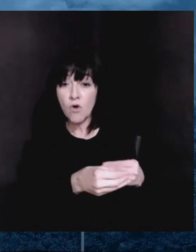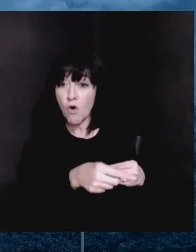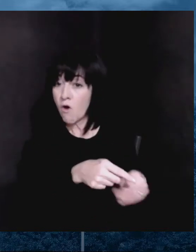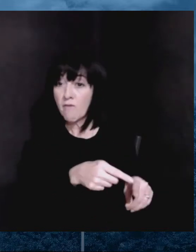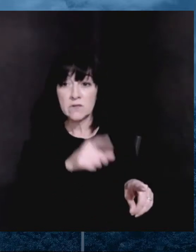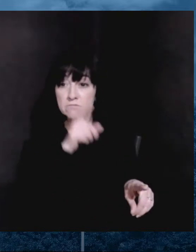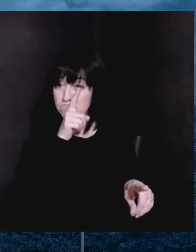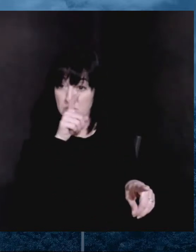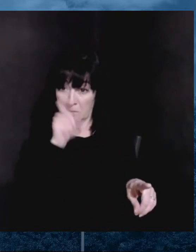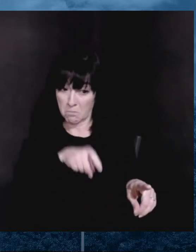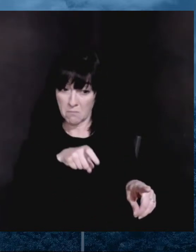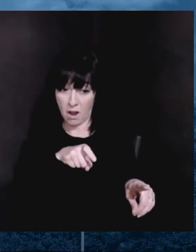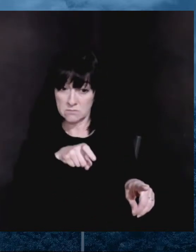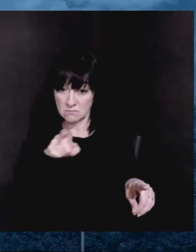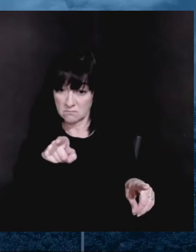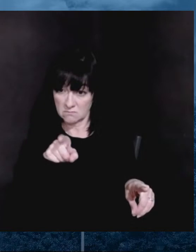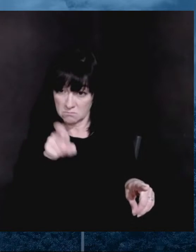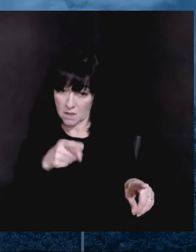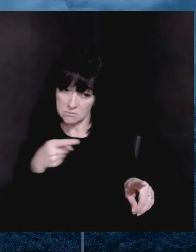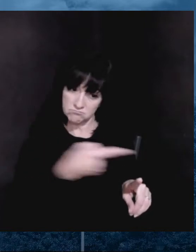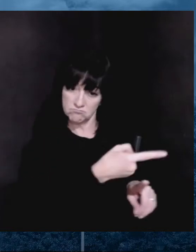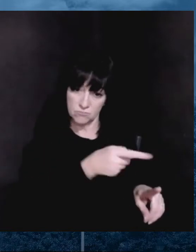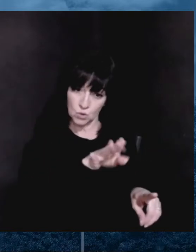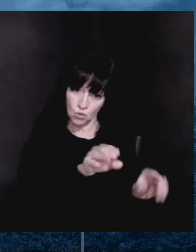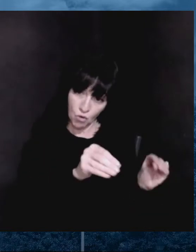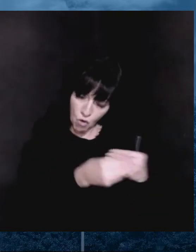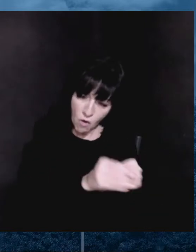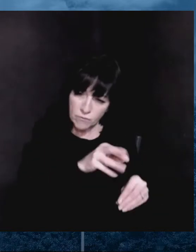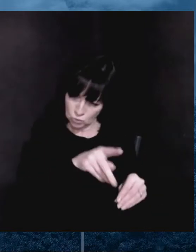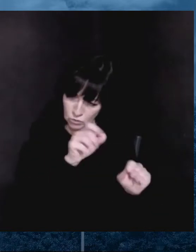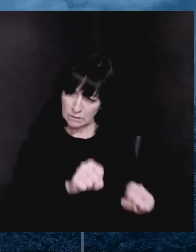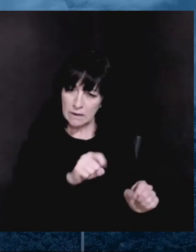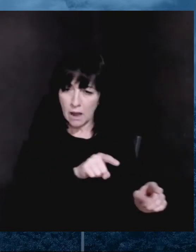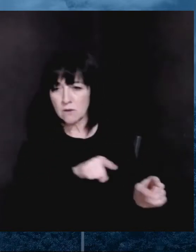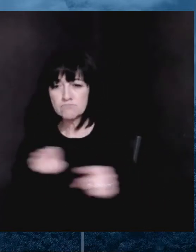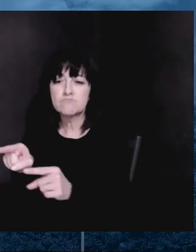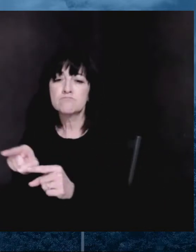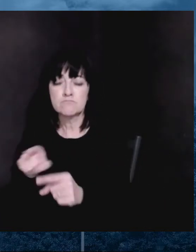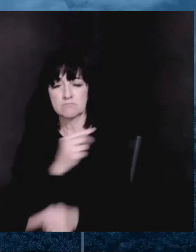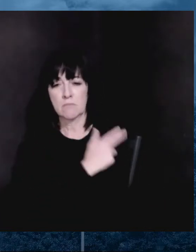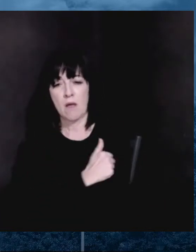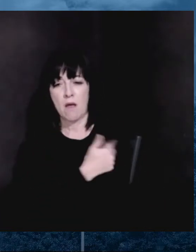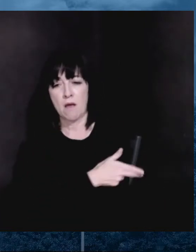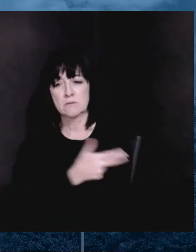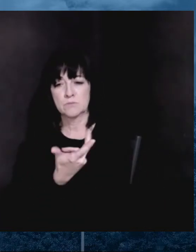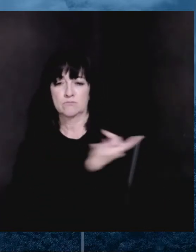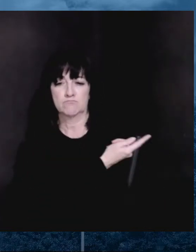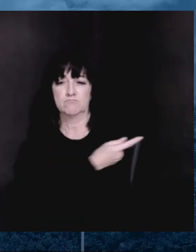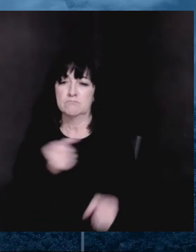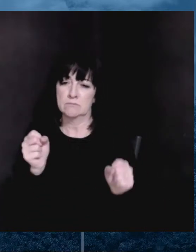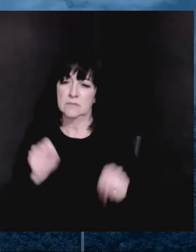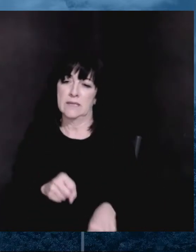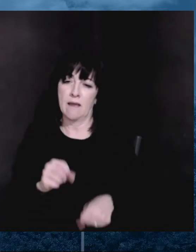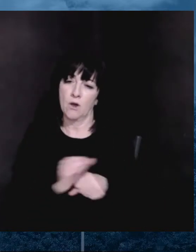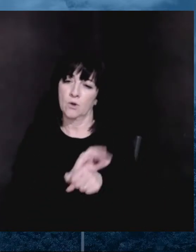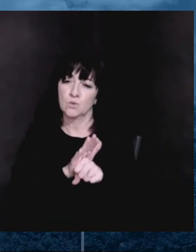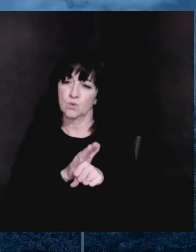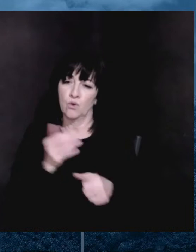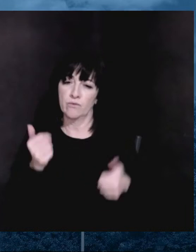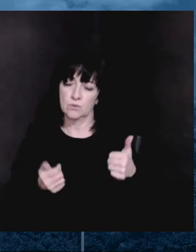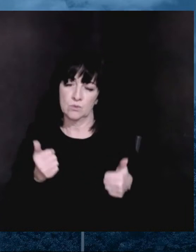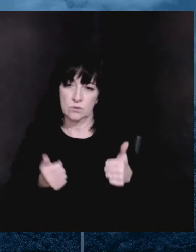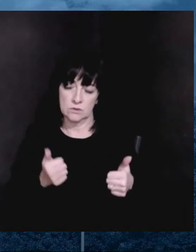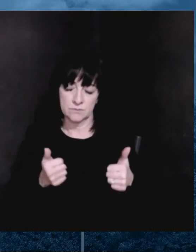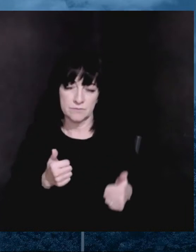that? So for the first part of that, I'm not sure where that confusion came from. In our task force